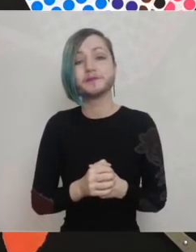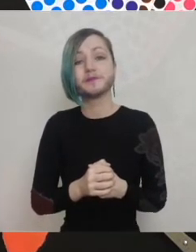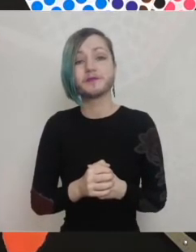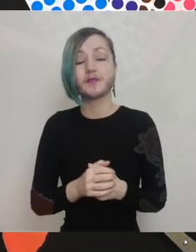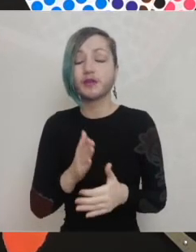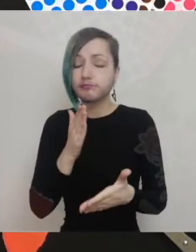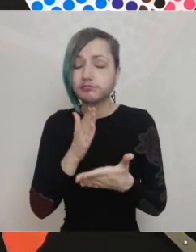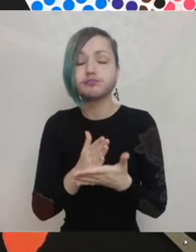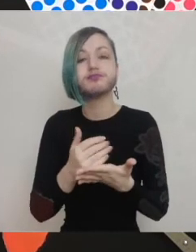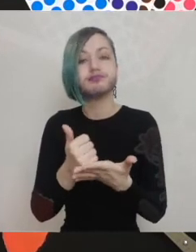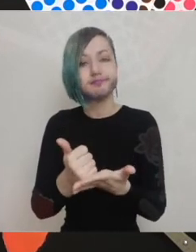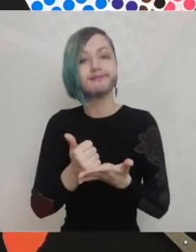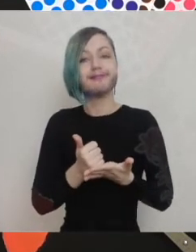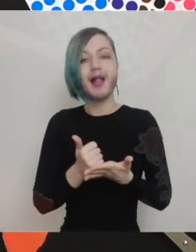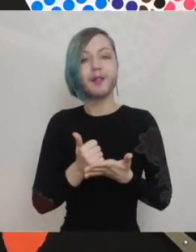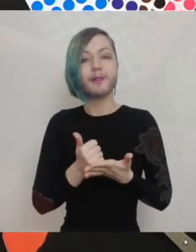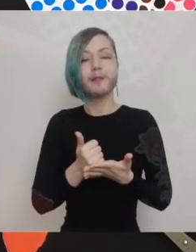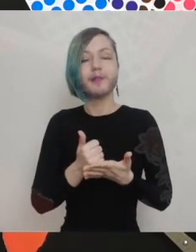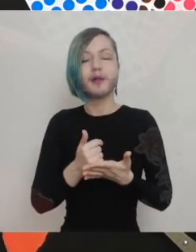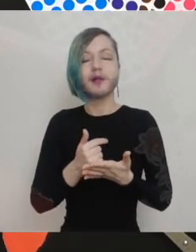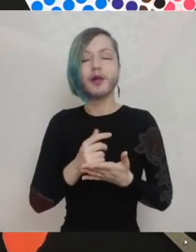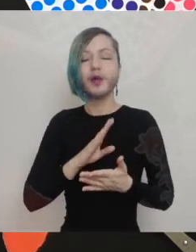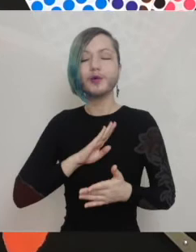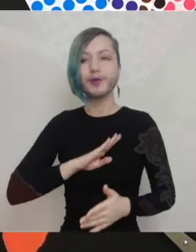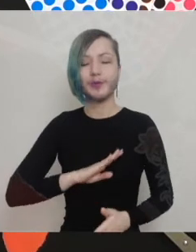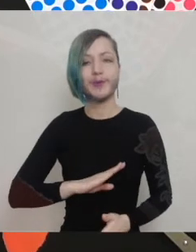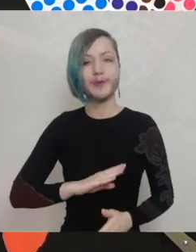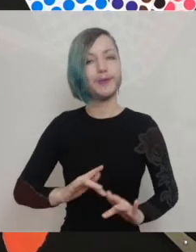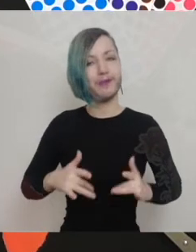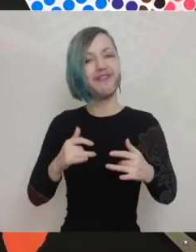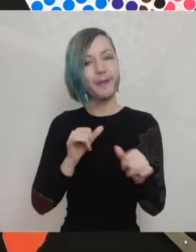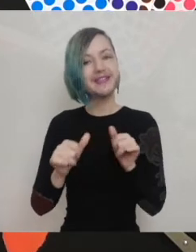does help me to feel much, much better.